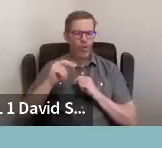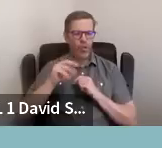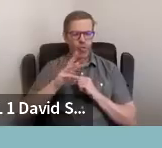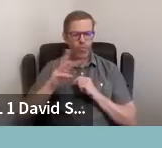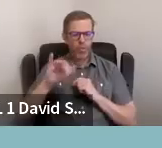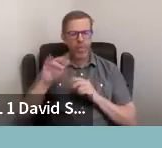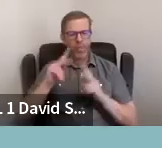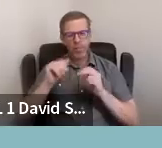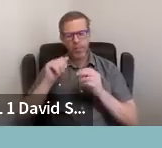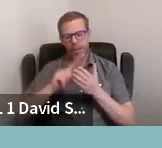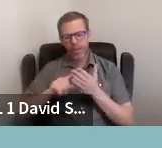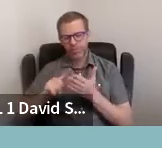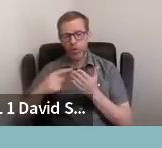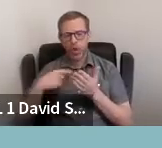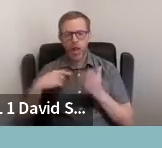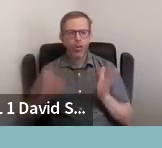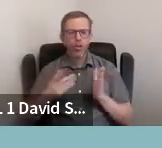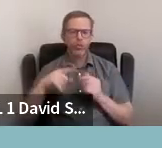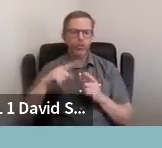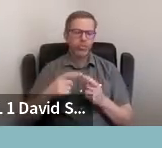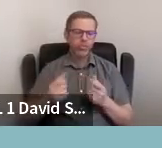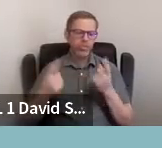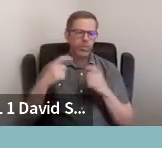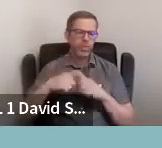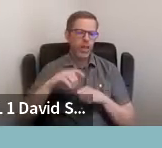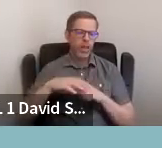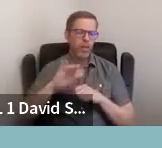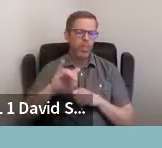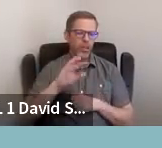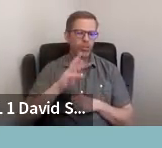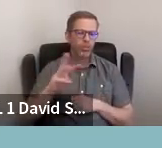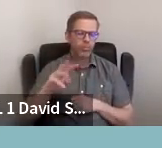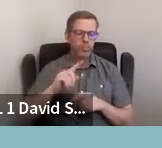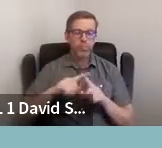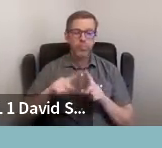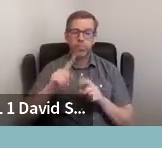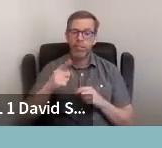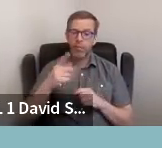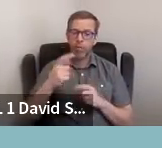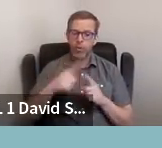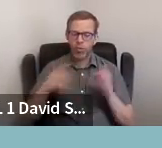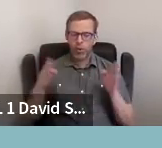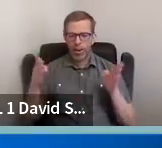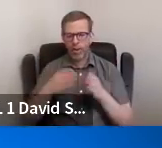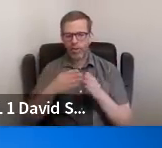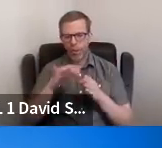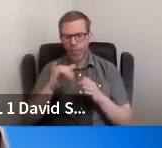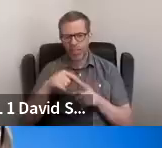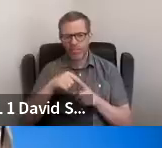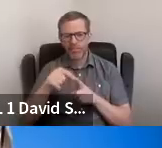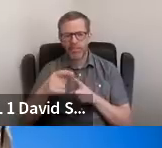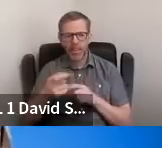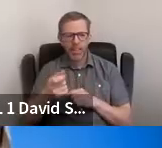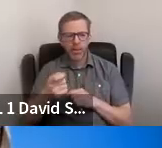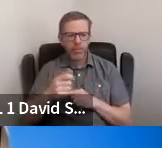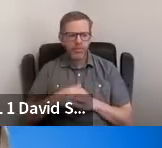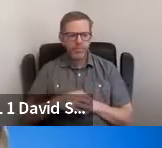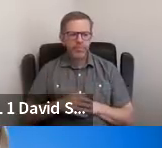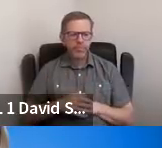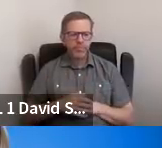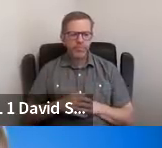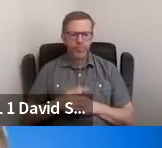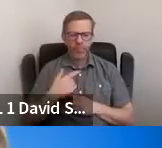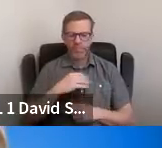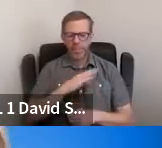can explore, and I encourage you to spend some time on those sites. But first, you'll want to narrow down the field a bit. We have a powerful suite